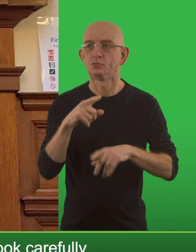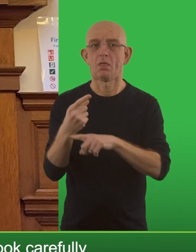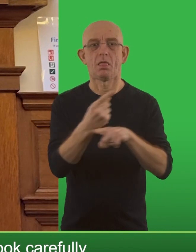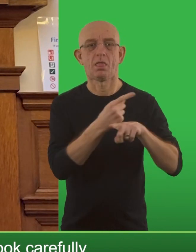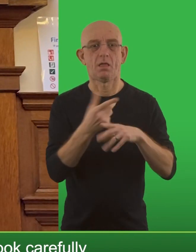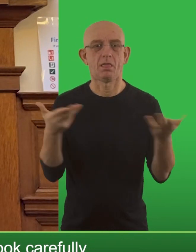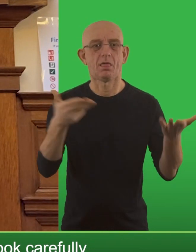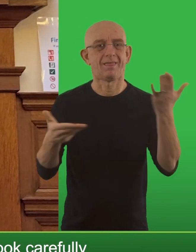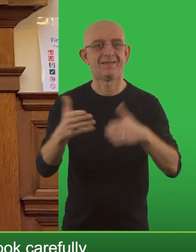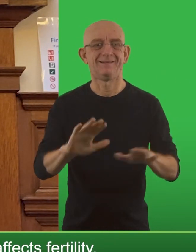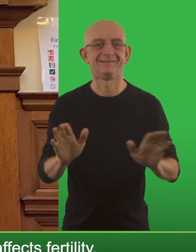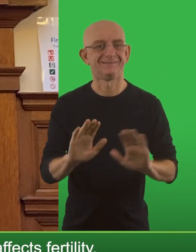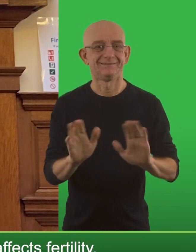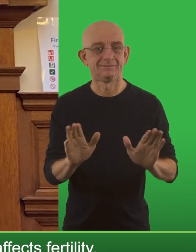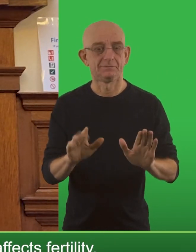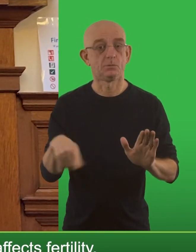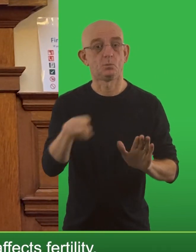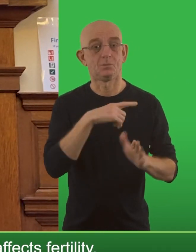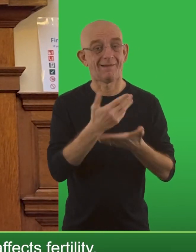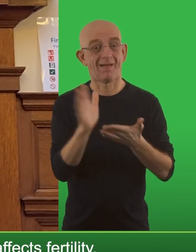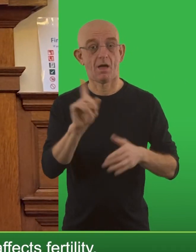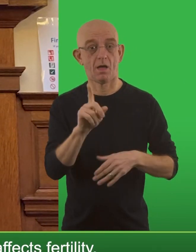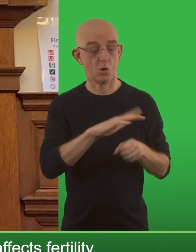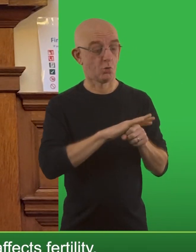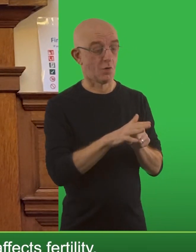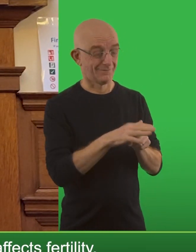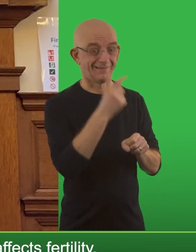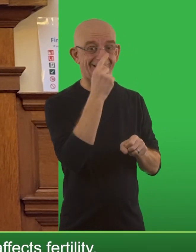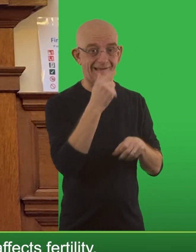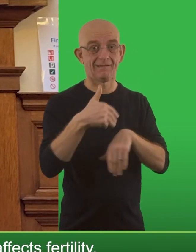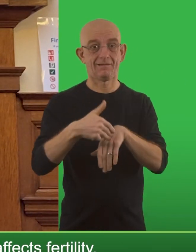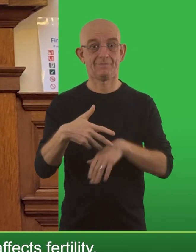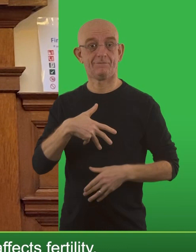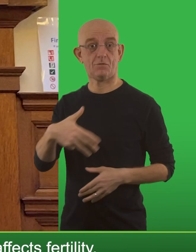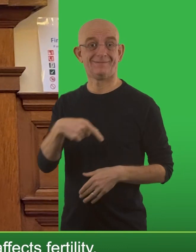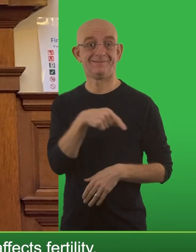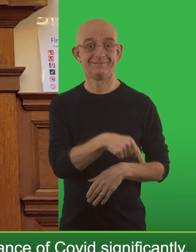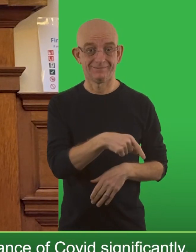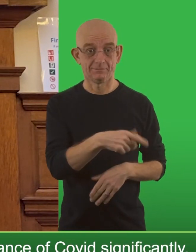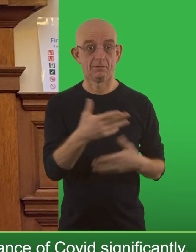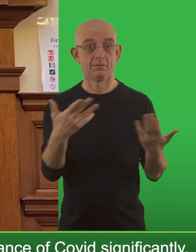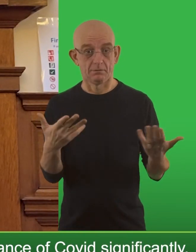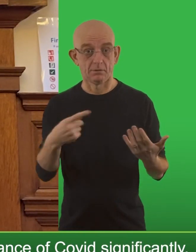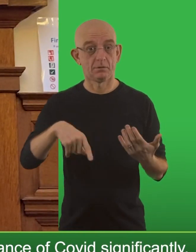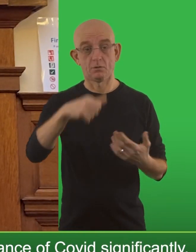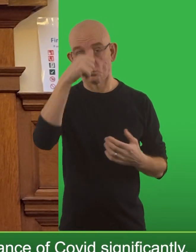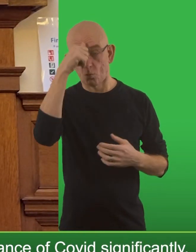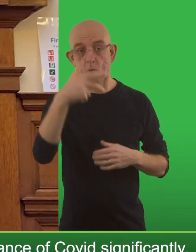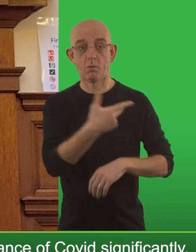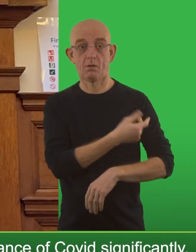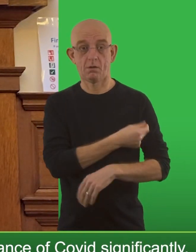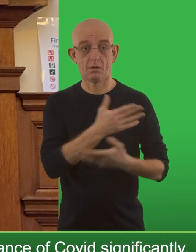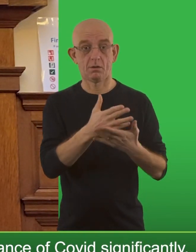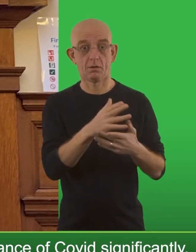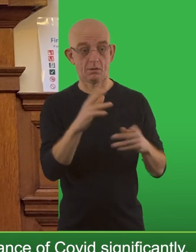your sources of info. What we are seeing is that COVID affects fertility. And whilst we know the